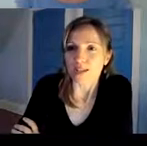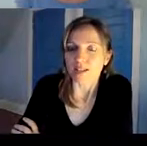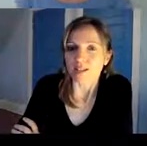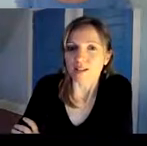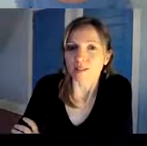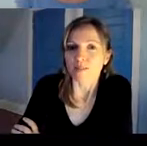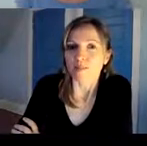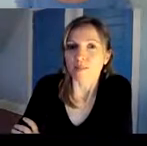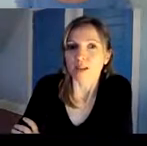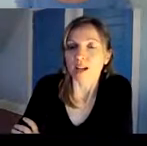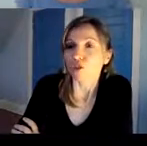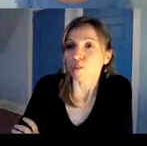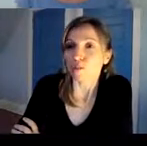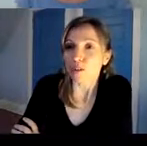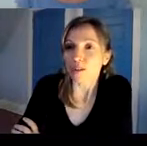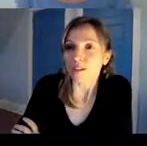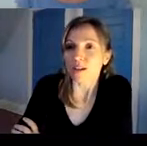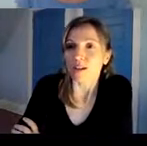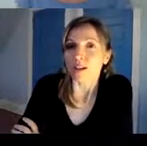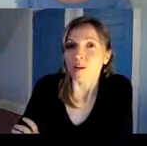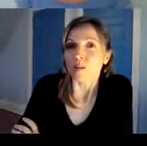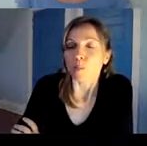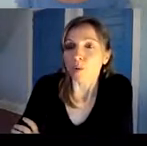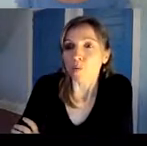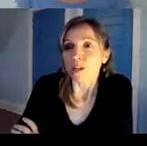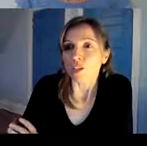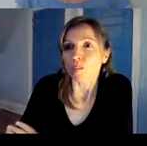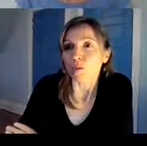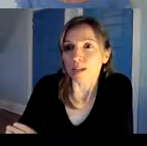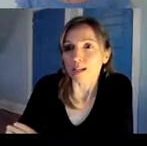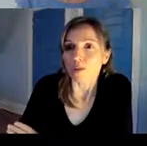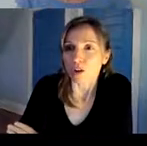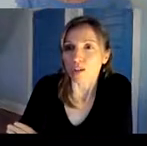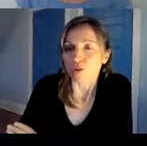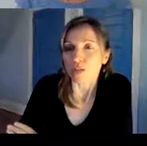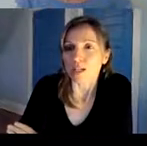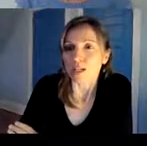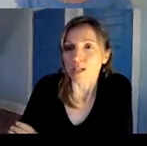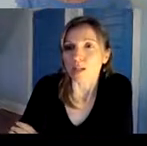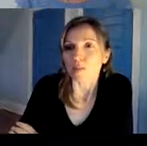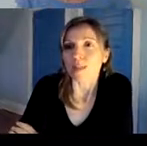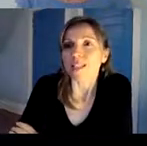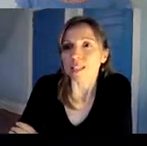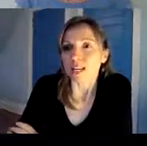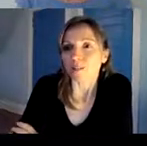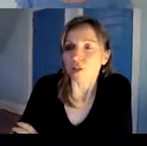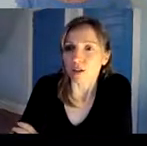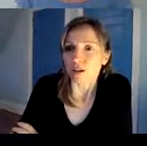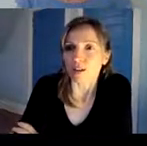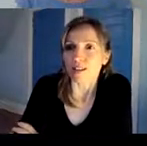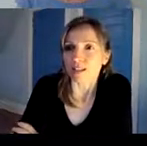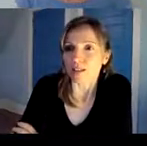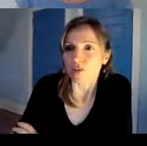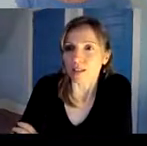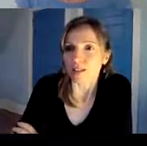of insects. And in terms of birds, birds went into both the native and non-native trees, but they stayed much